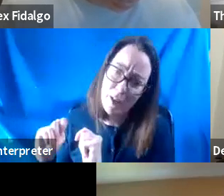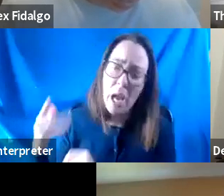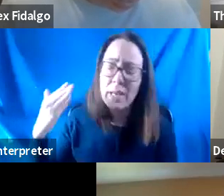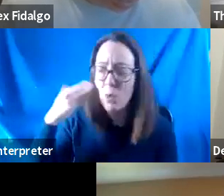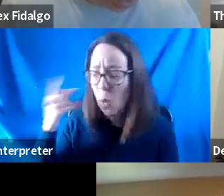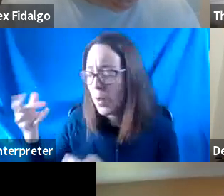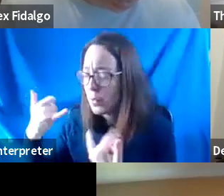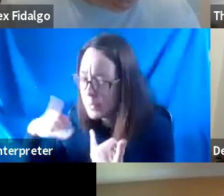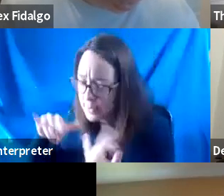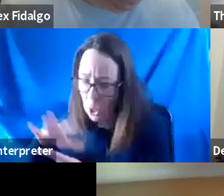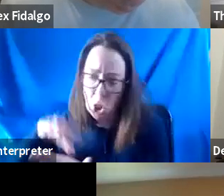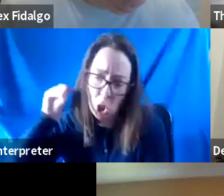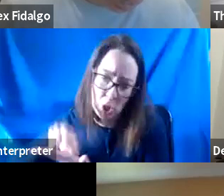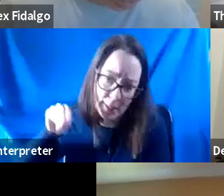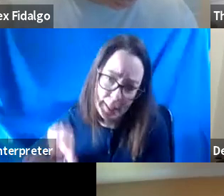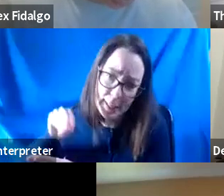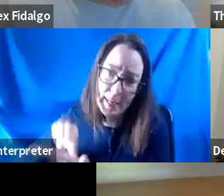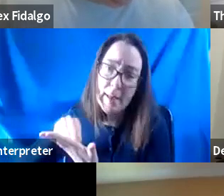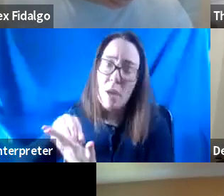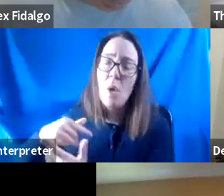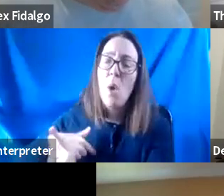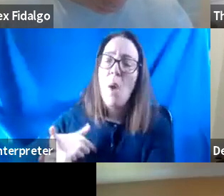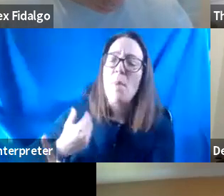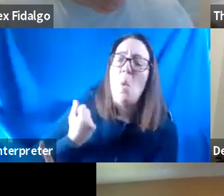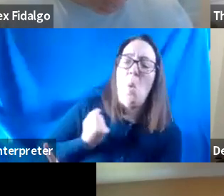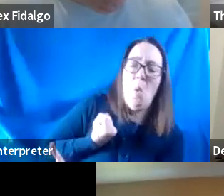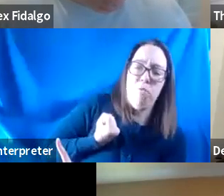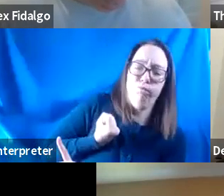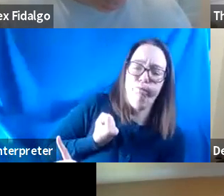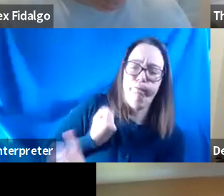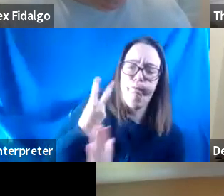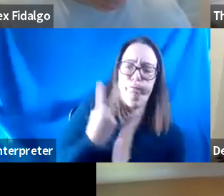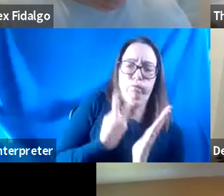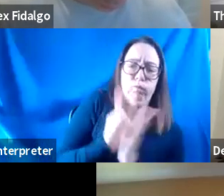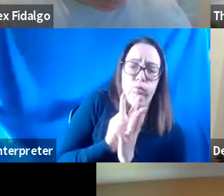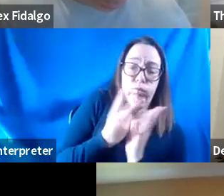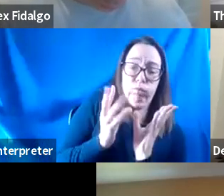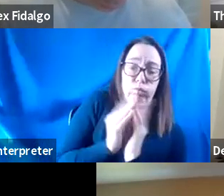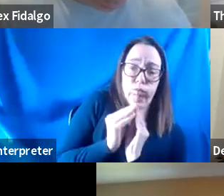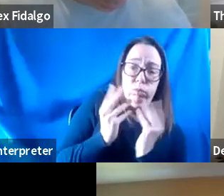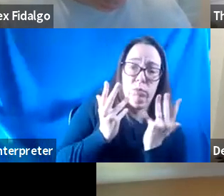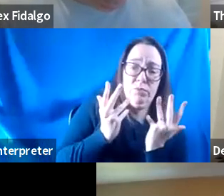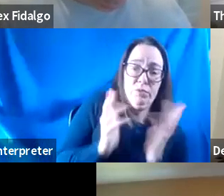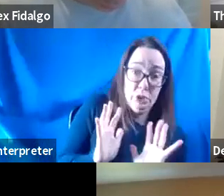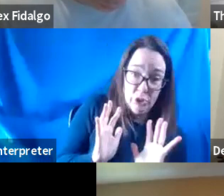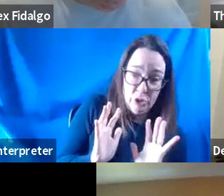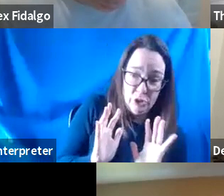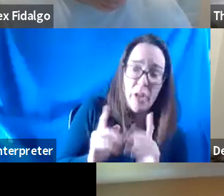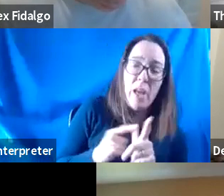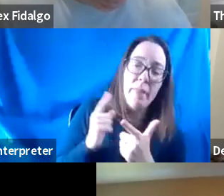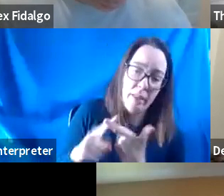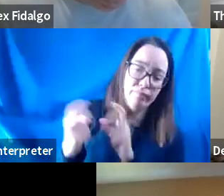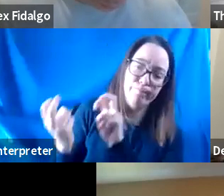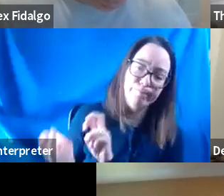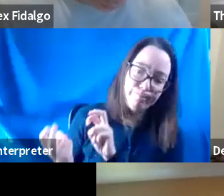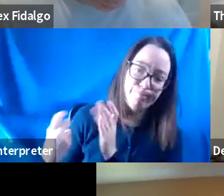things. So I can hold off and wait 2 hours and sit down with them and with the facilitator to discuss this,